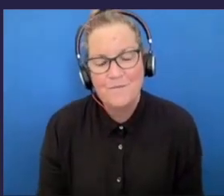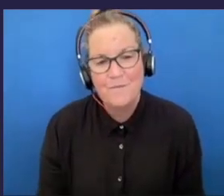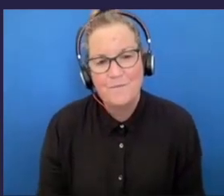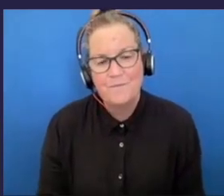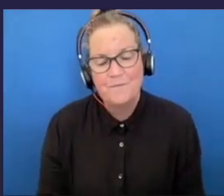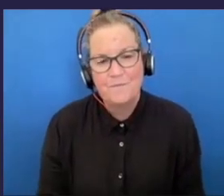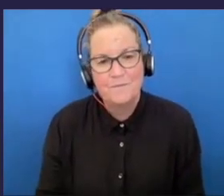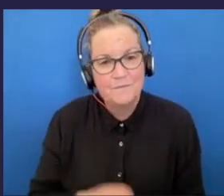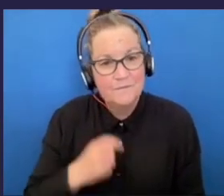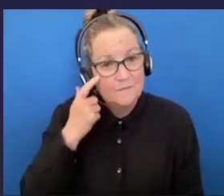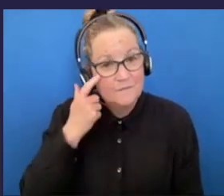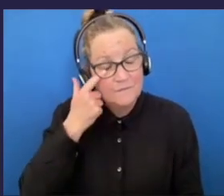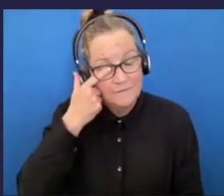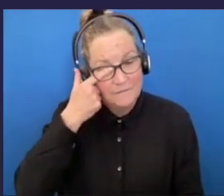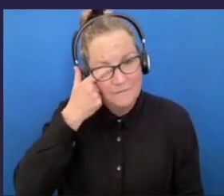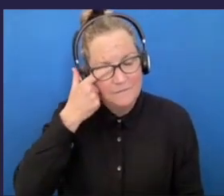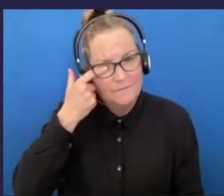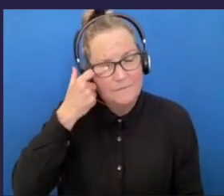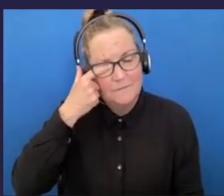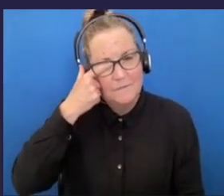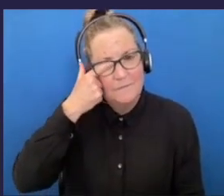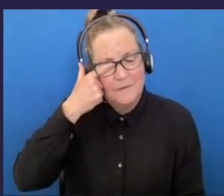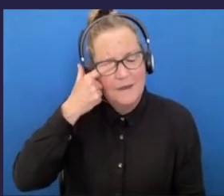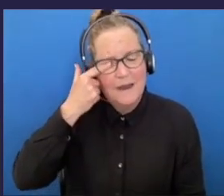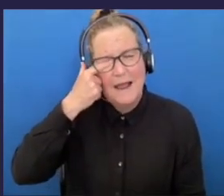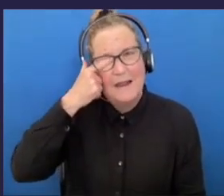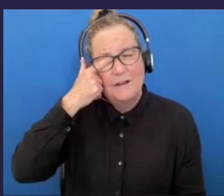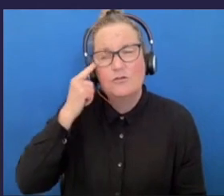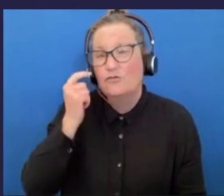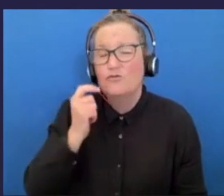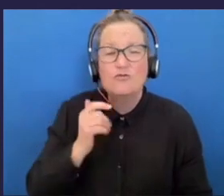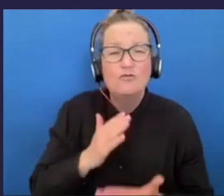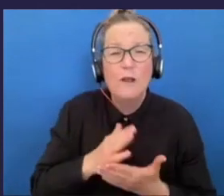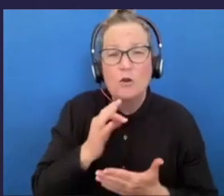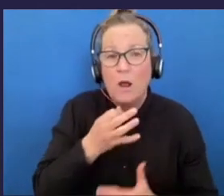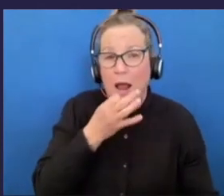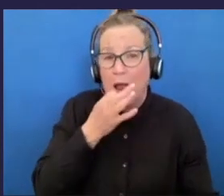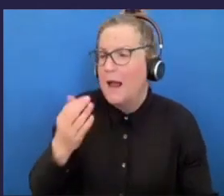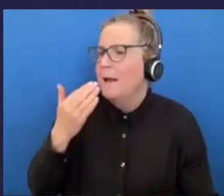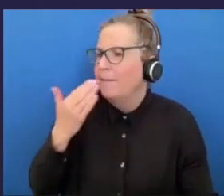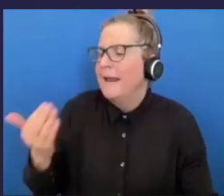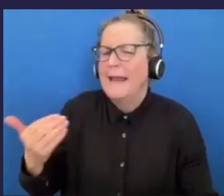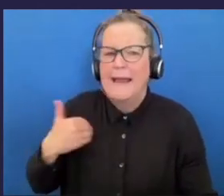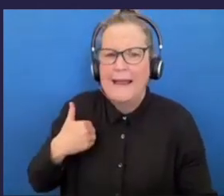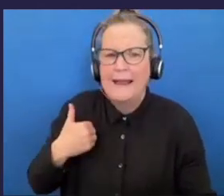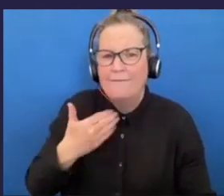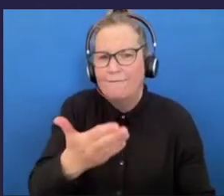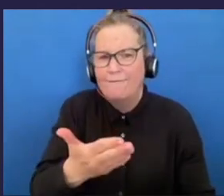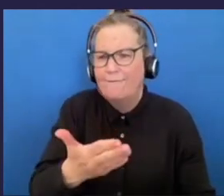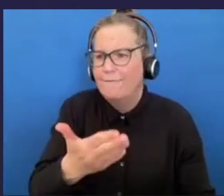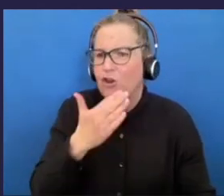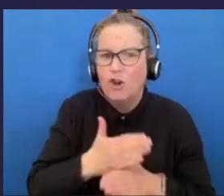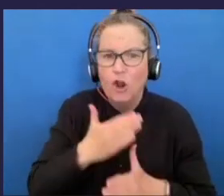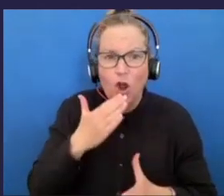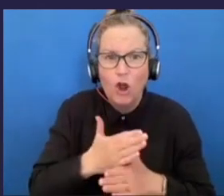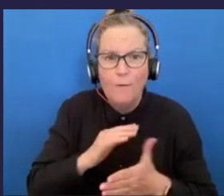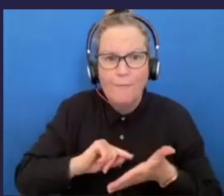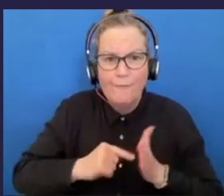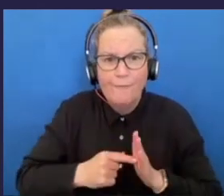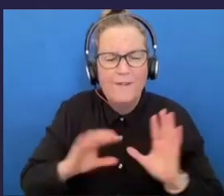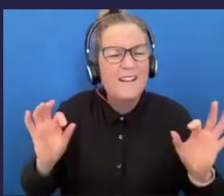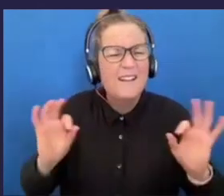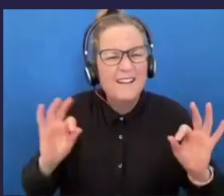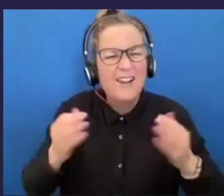And it's not threatening. You're not asking them to employ you, but you're giving them the opportunity to help you in another way. So I found that to be really quite